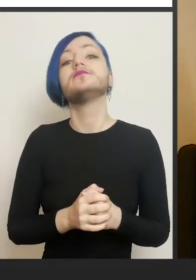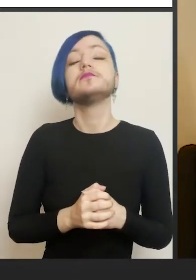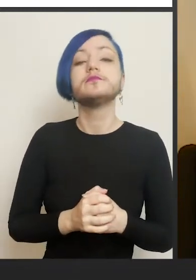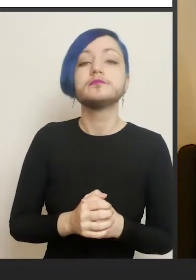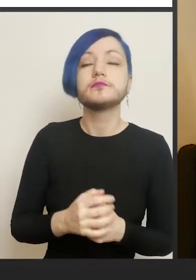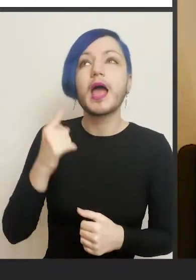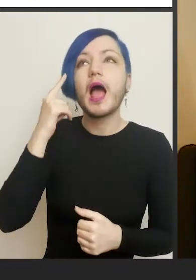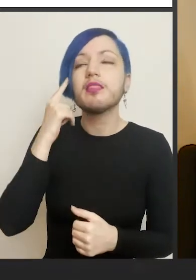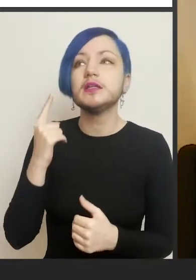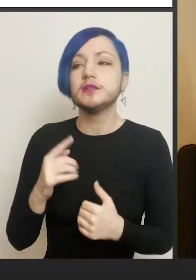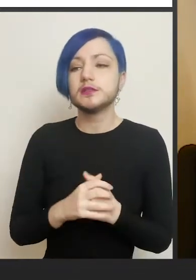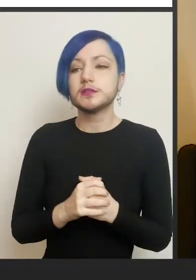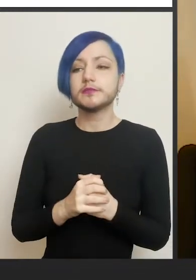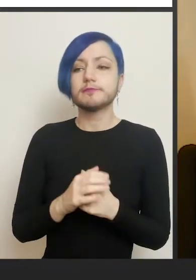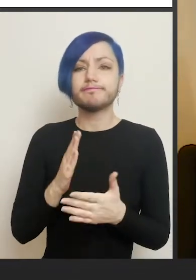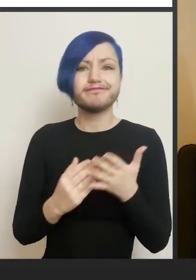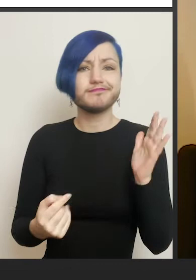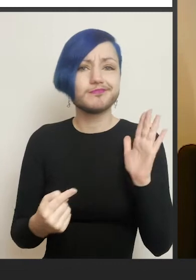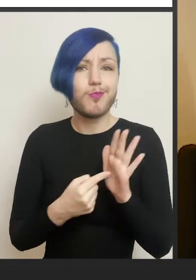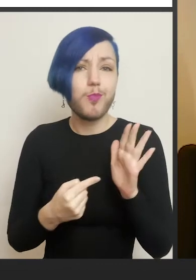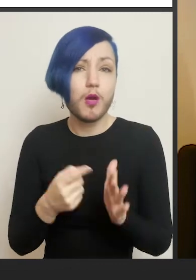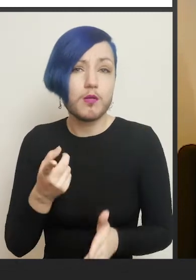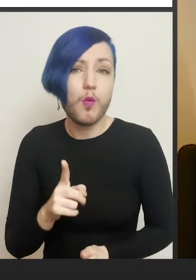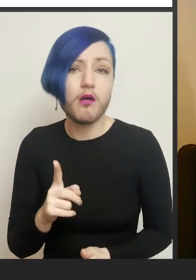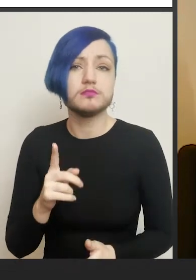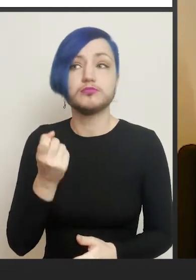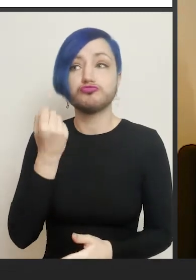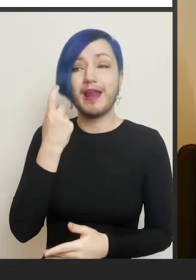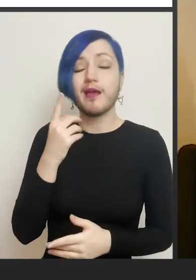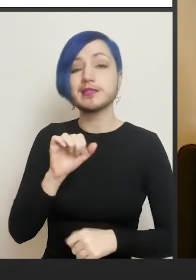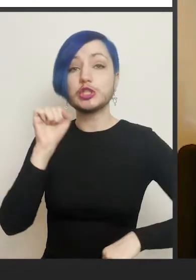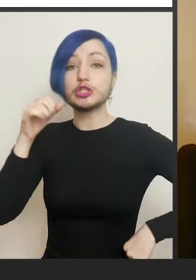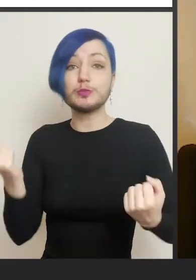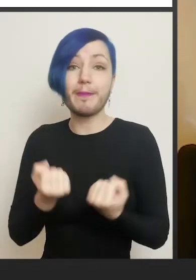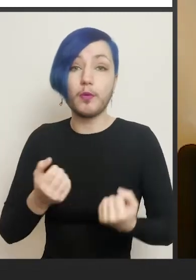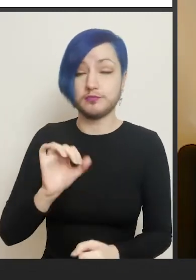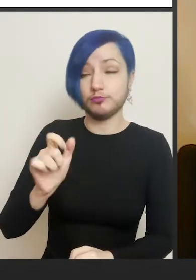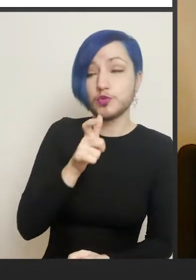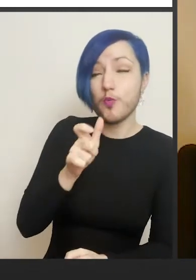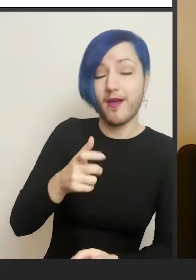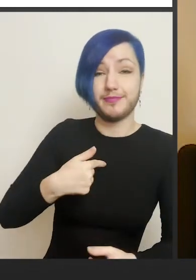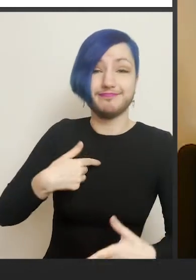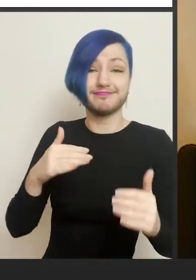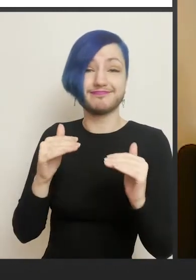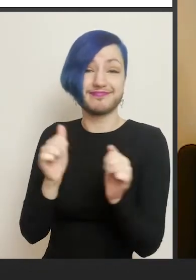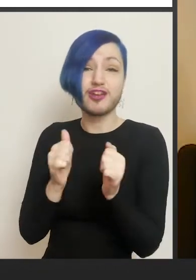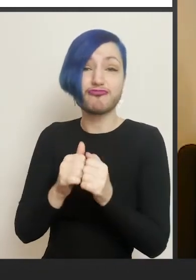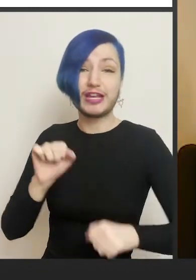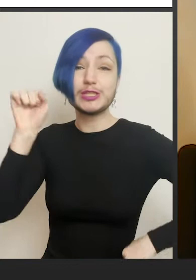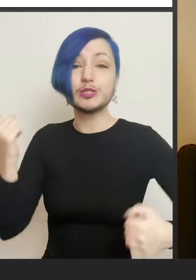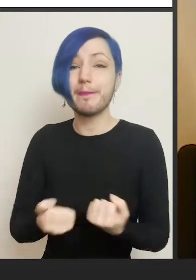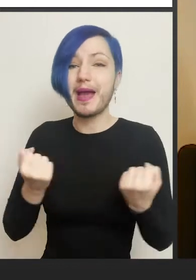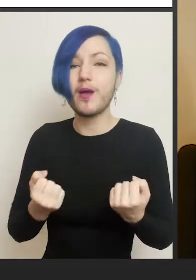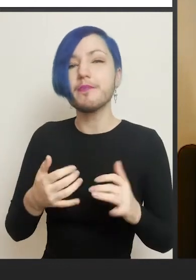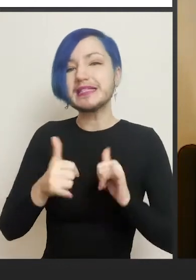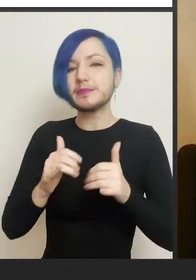really it's important first of all to kind of like realize that our superpowers, as you call them, and I call them that too, they can